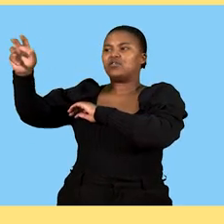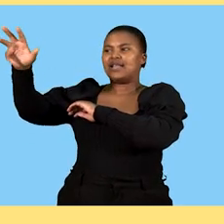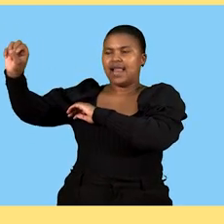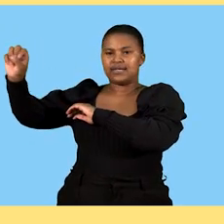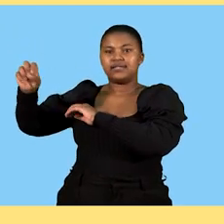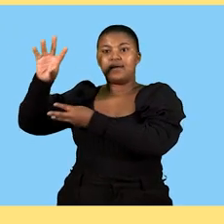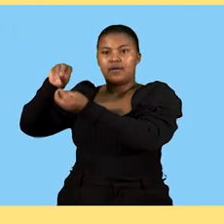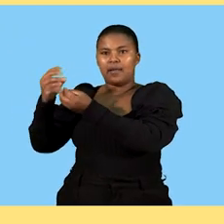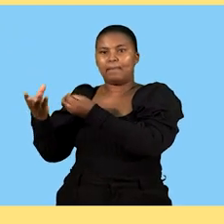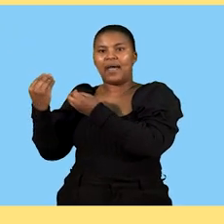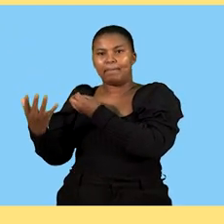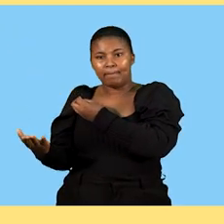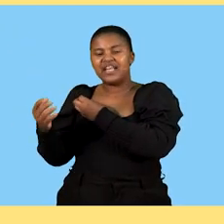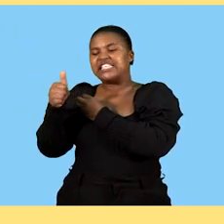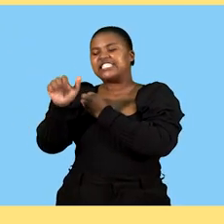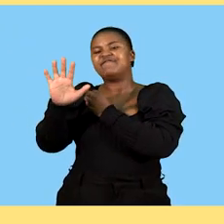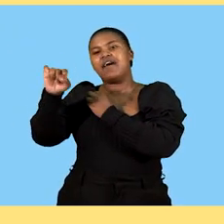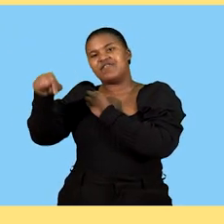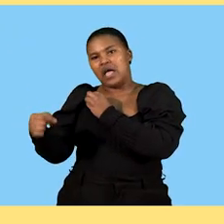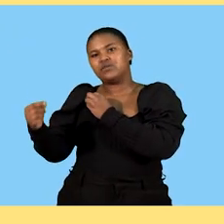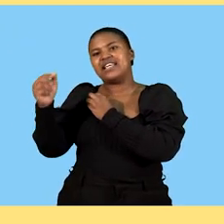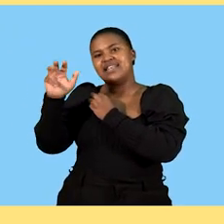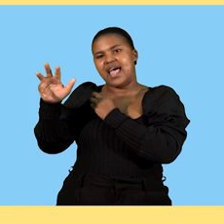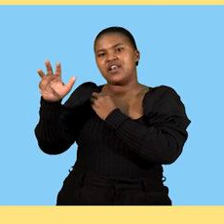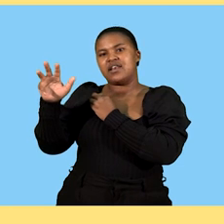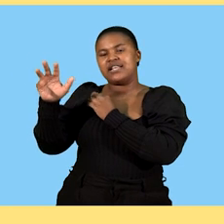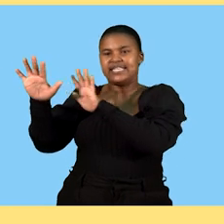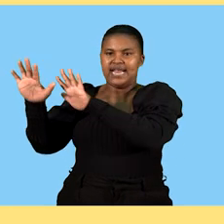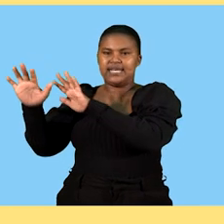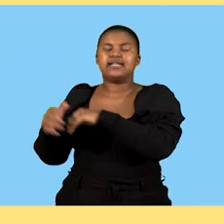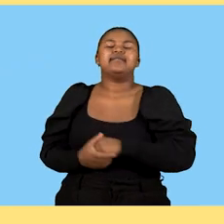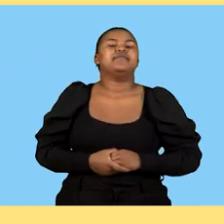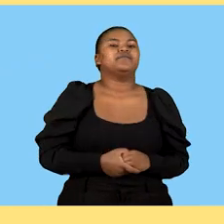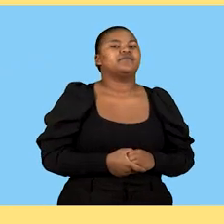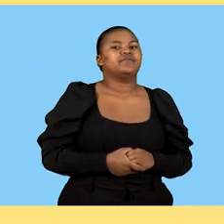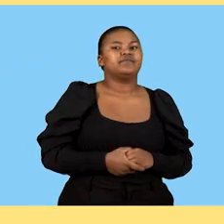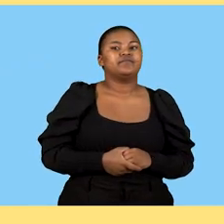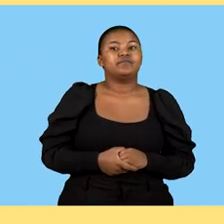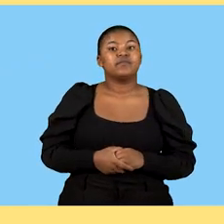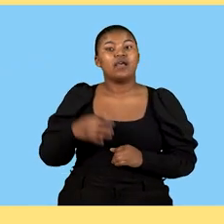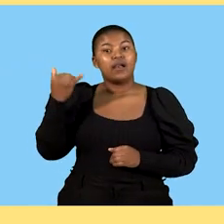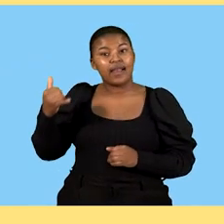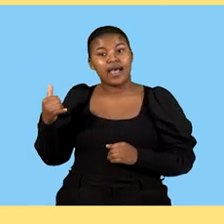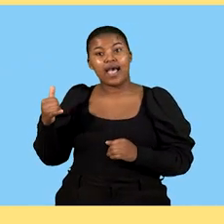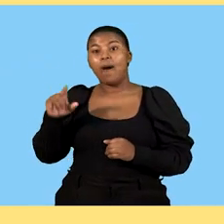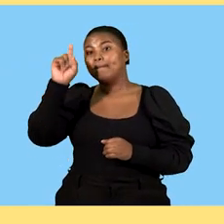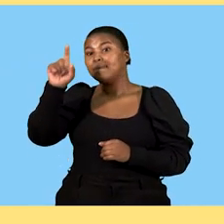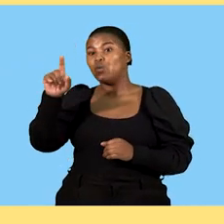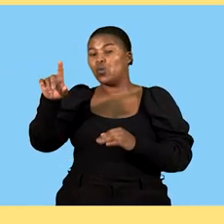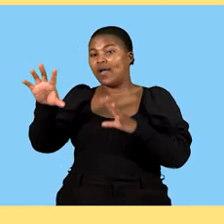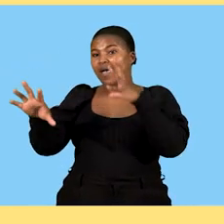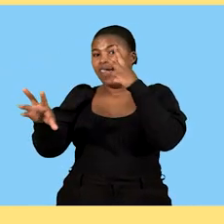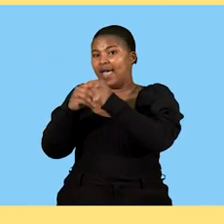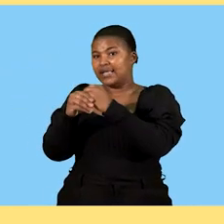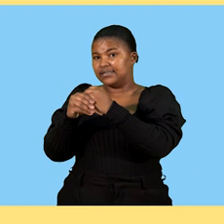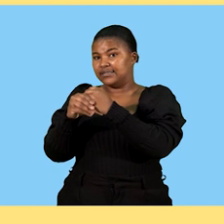1,490. But remember that when you have done this, your rent income account must